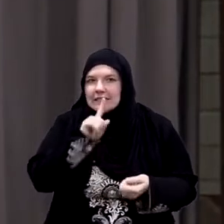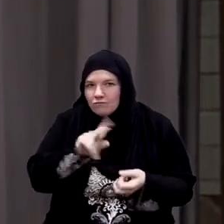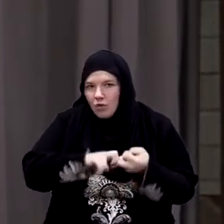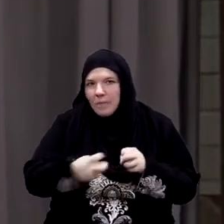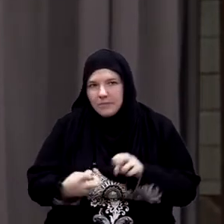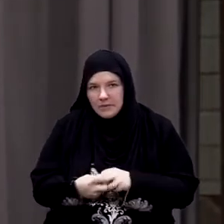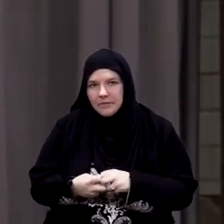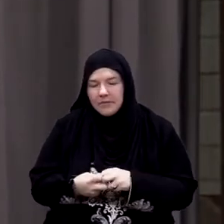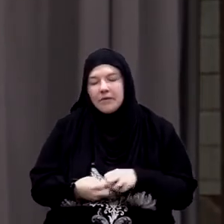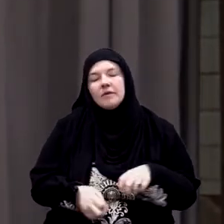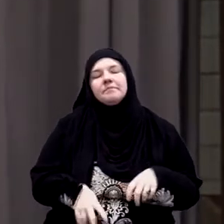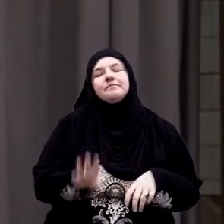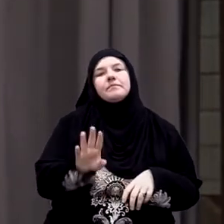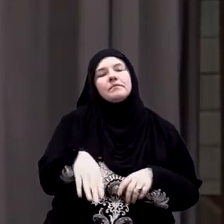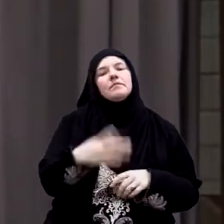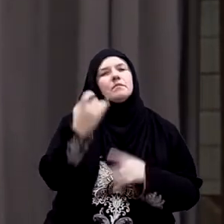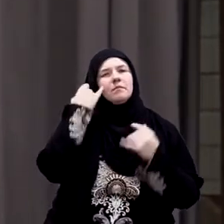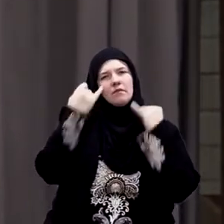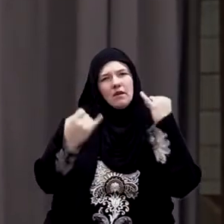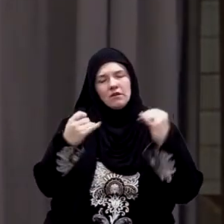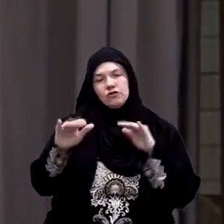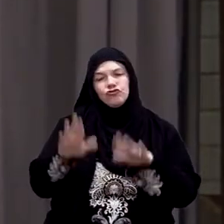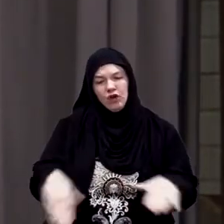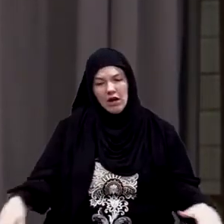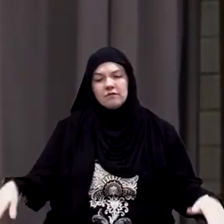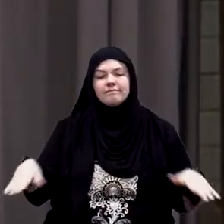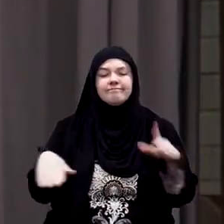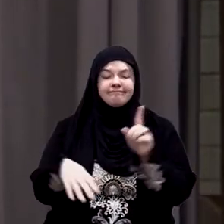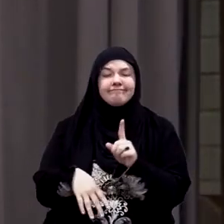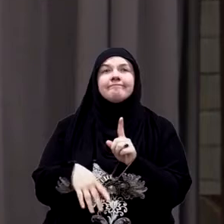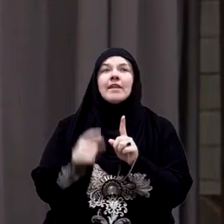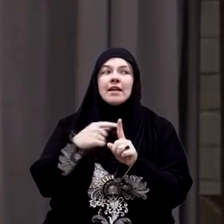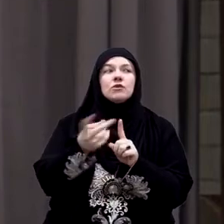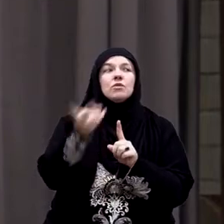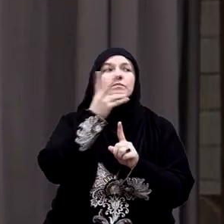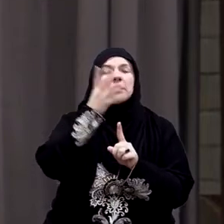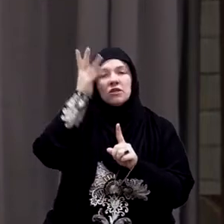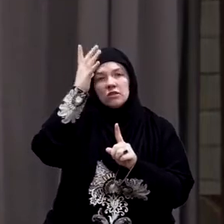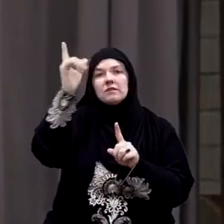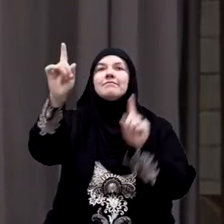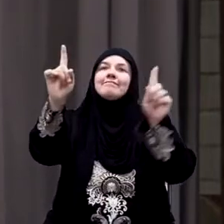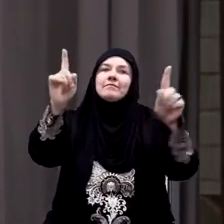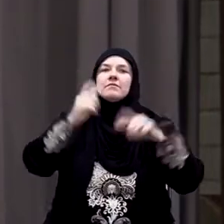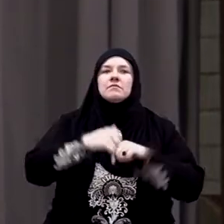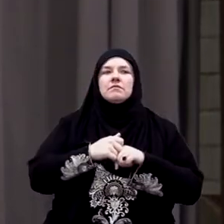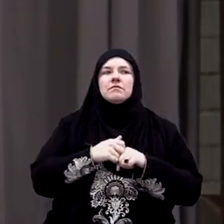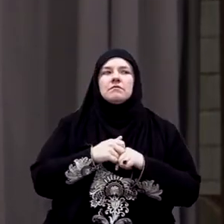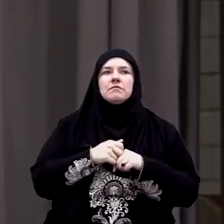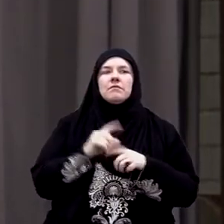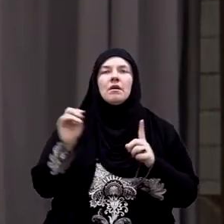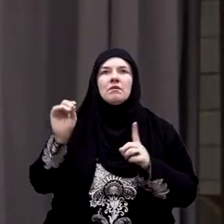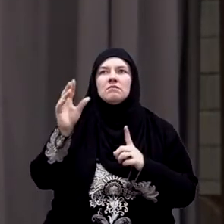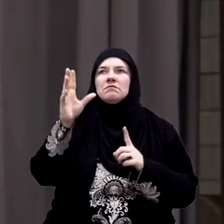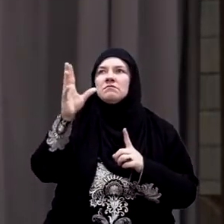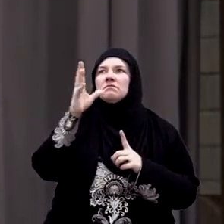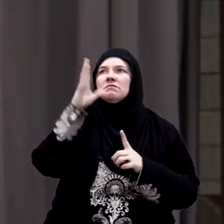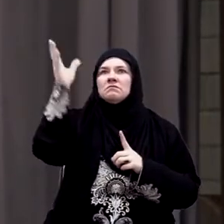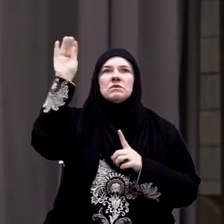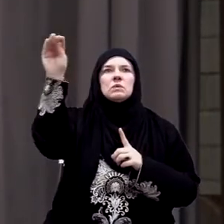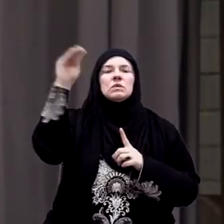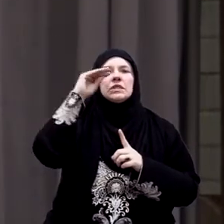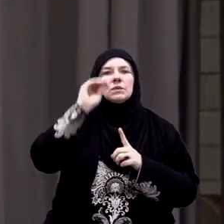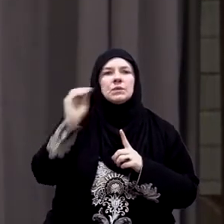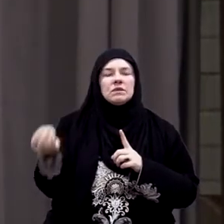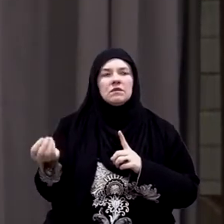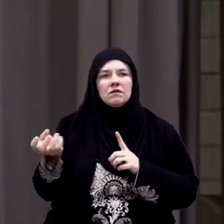So imagine a child who has two parents, but he has none. The